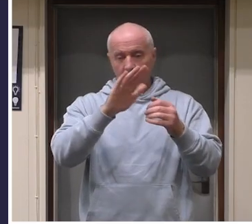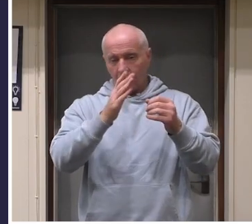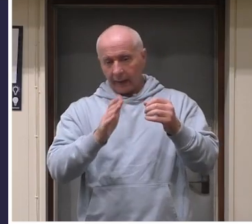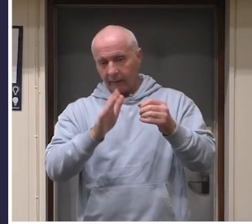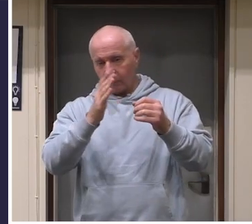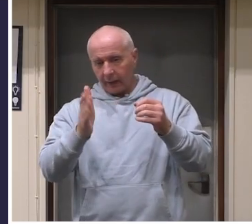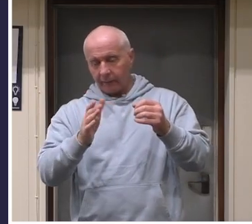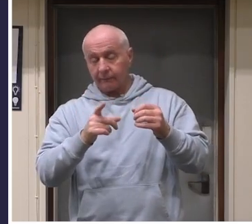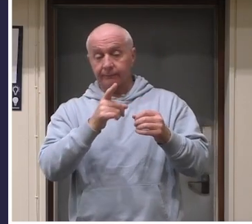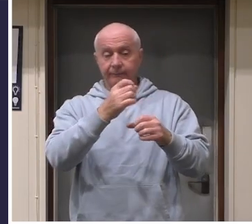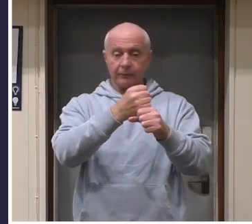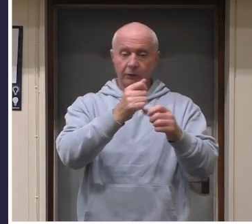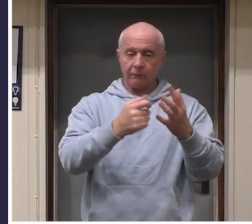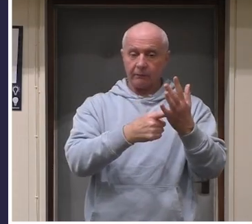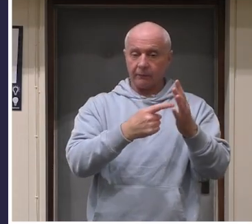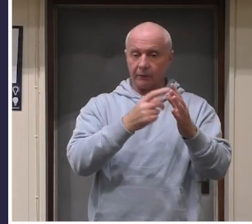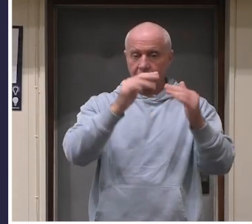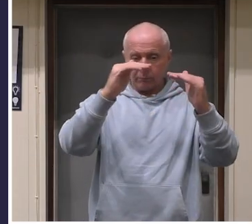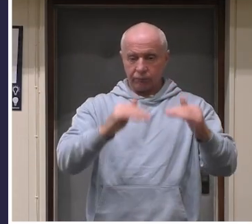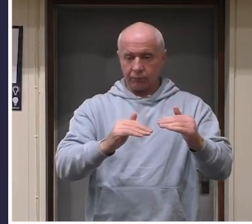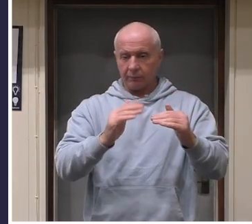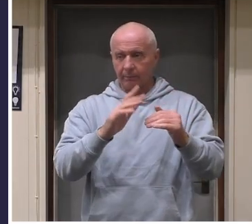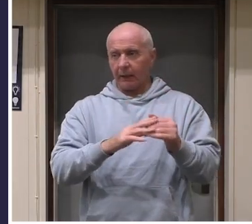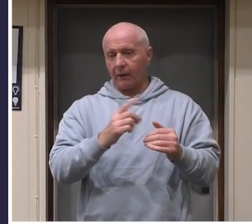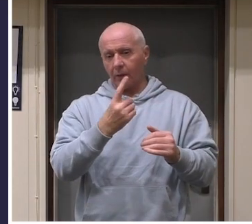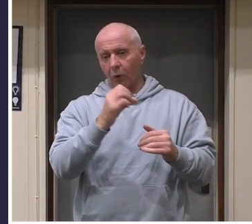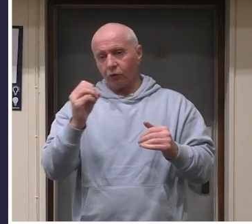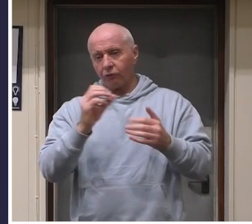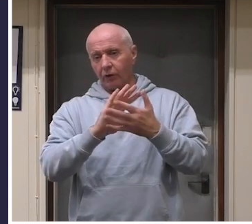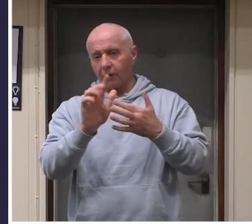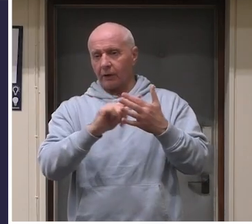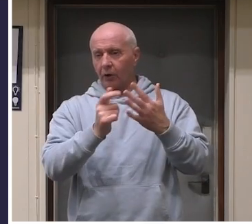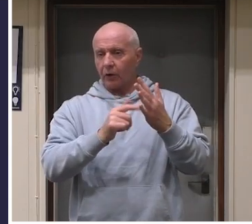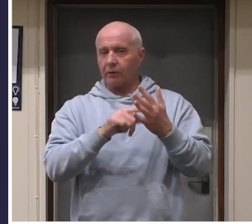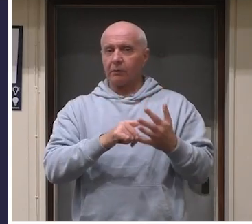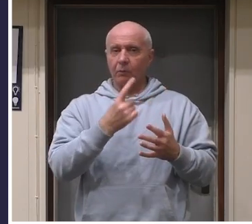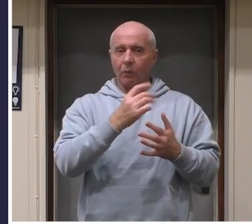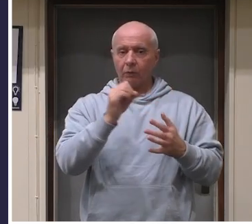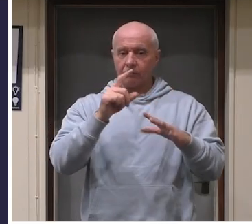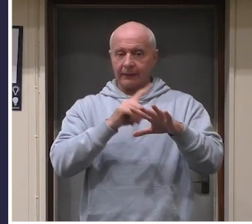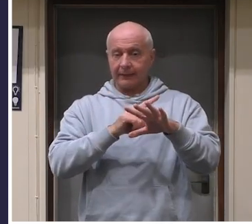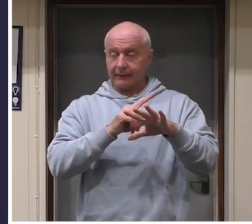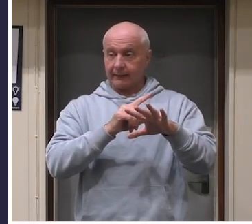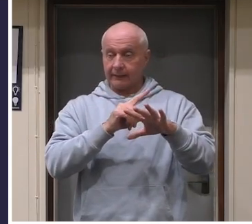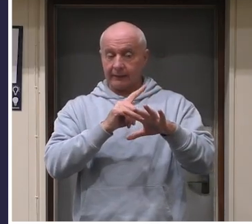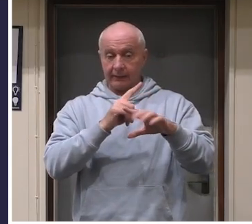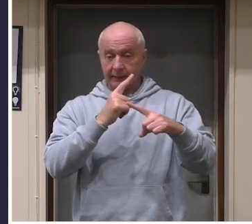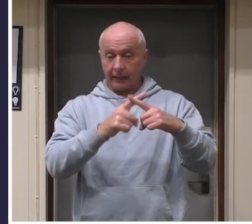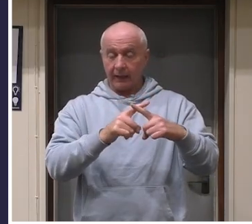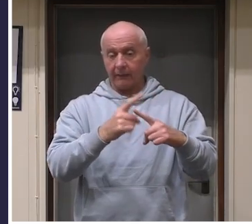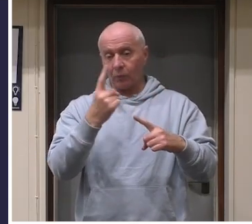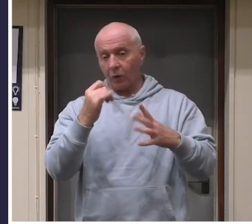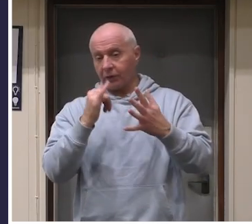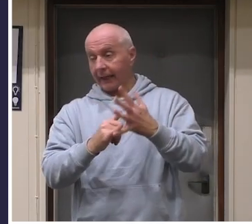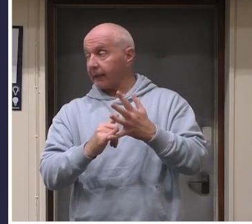the frequency of the gravitational wave was about 100 hertz, 100 times a second. But these